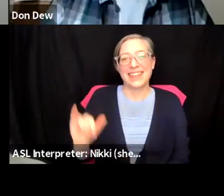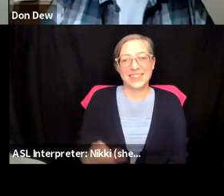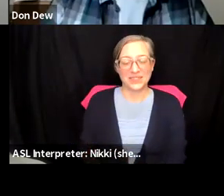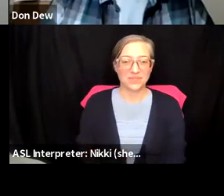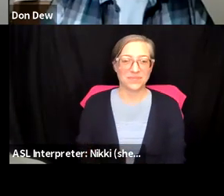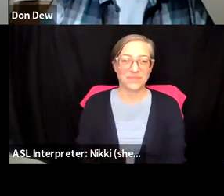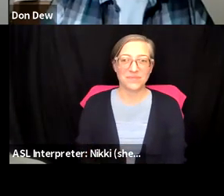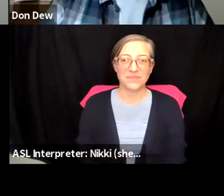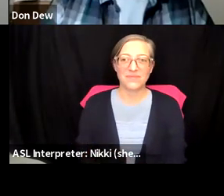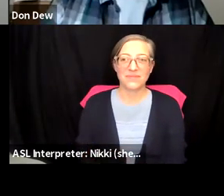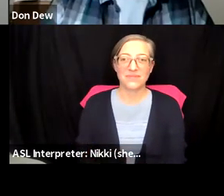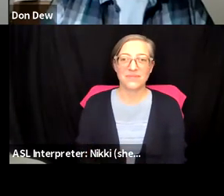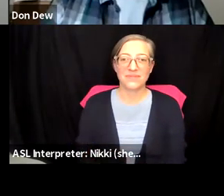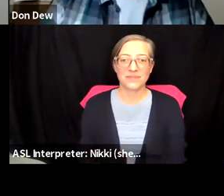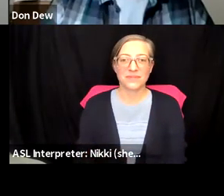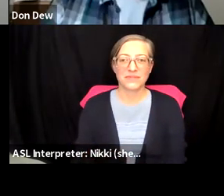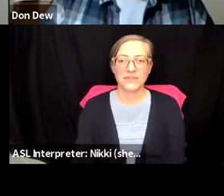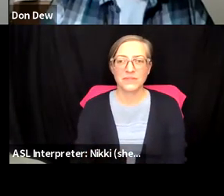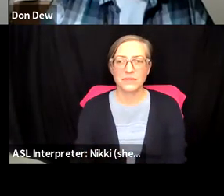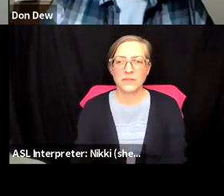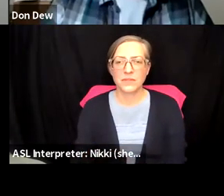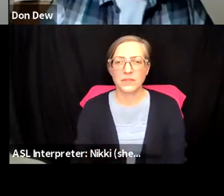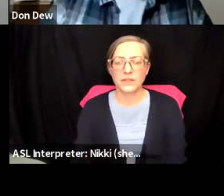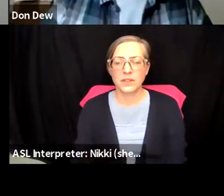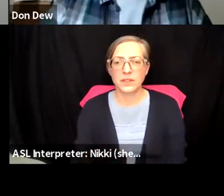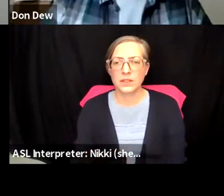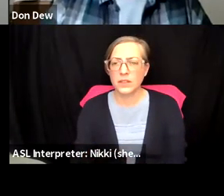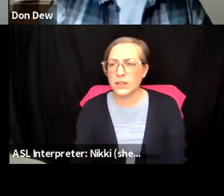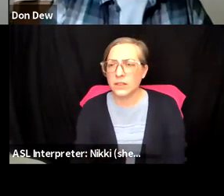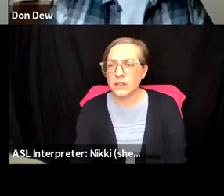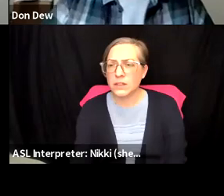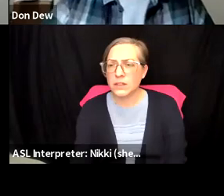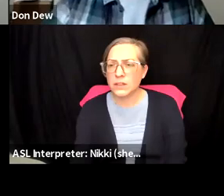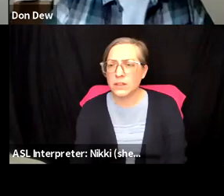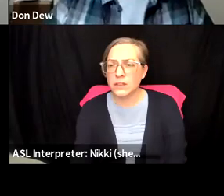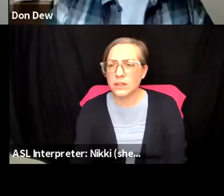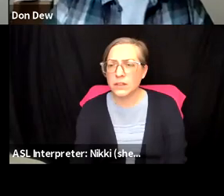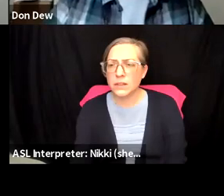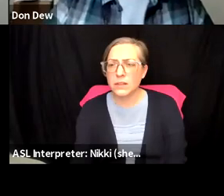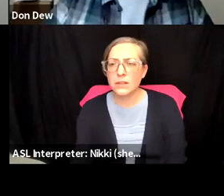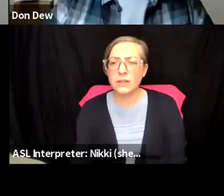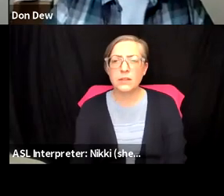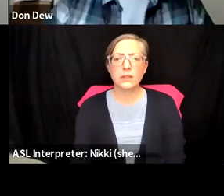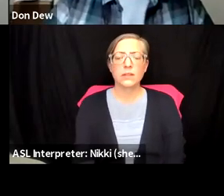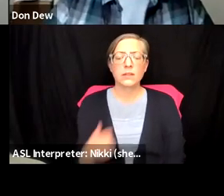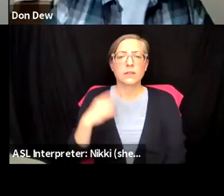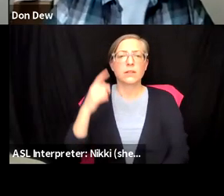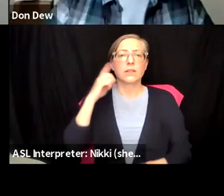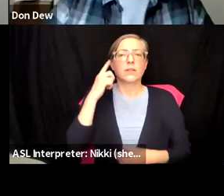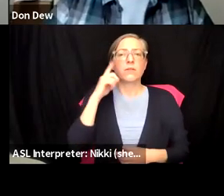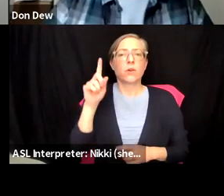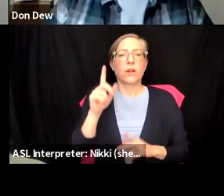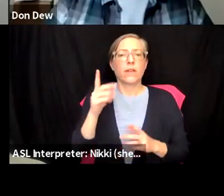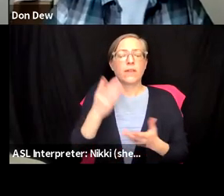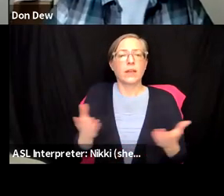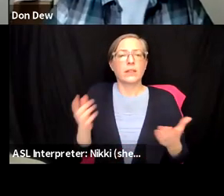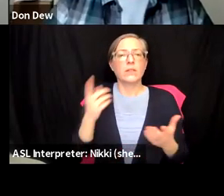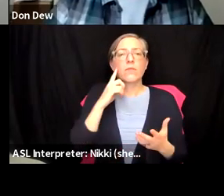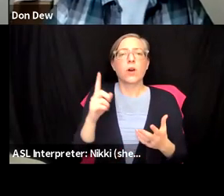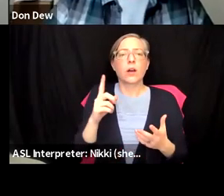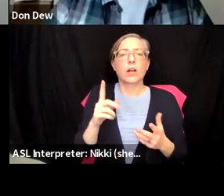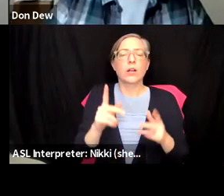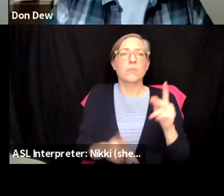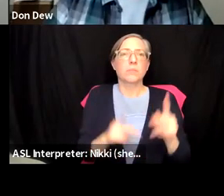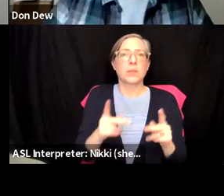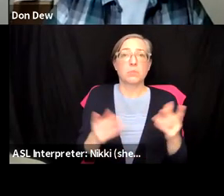Well, I think one of the most important things for everybody that is attending this to get out of this, and Mary touched